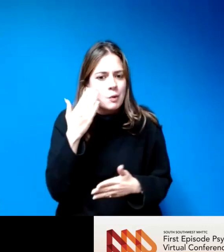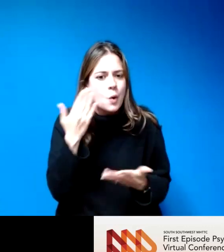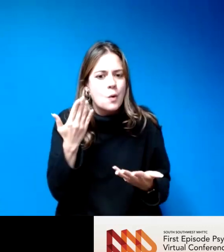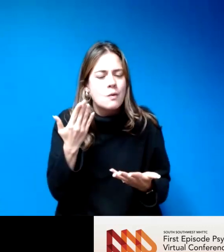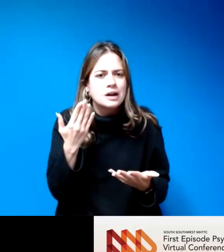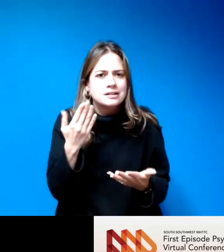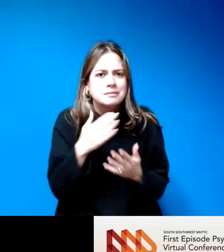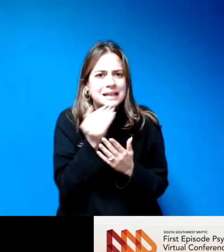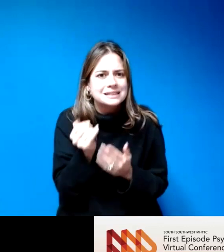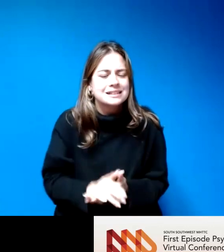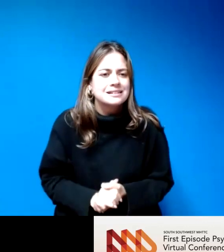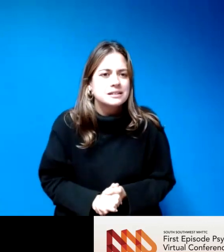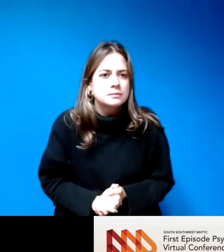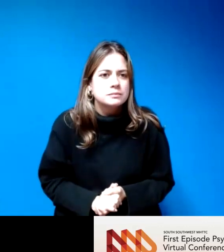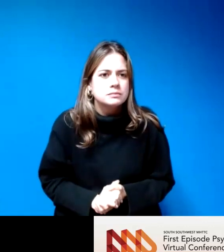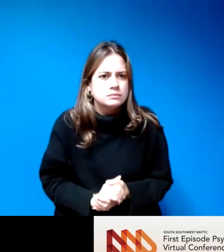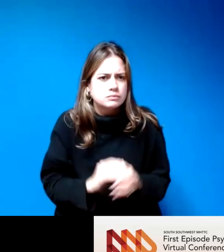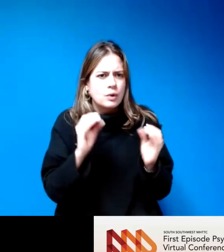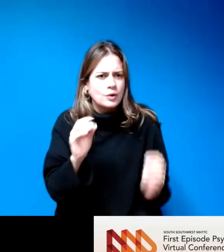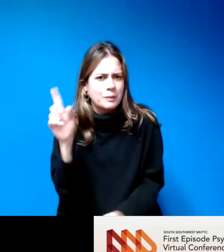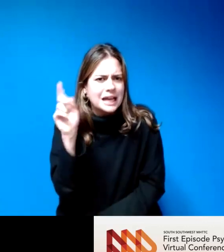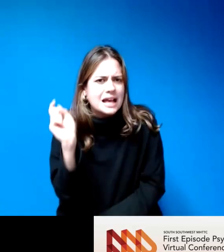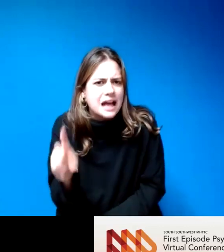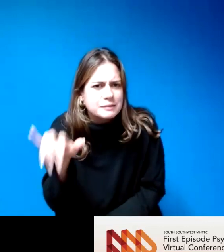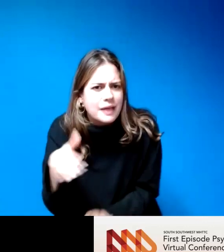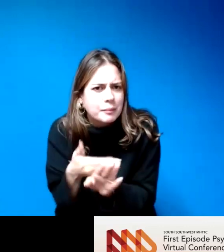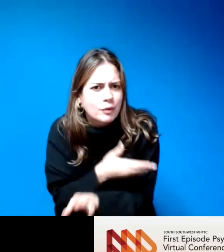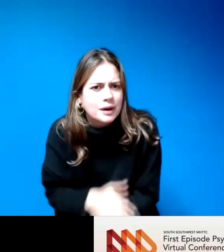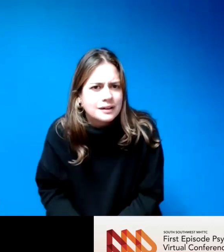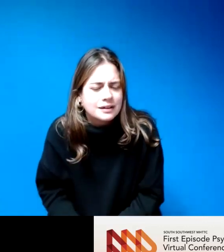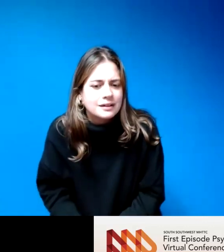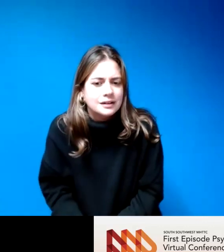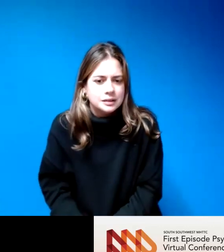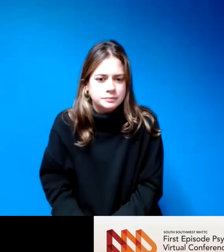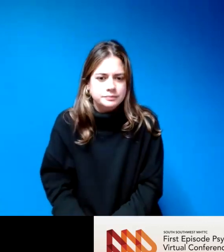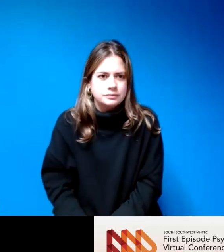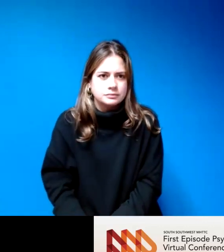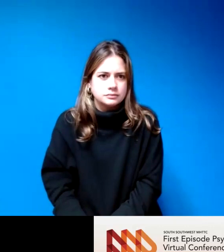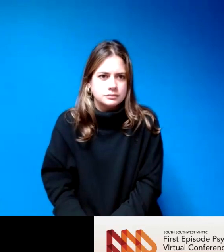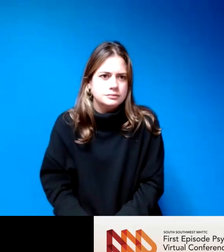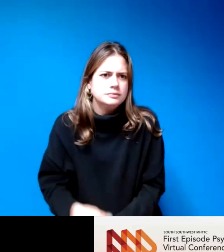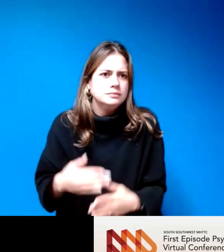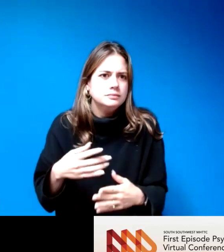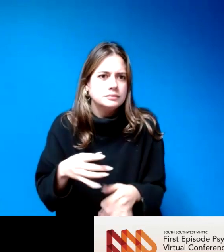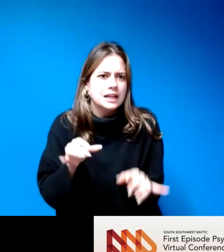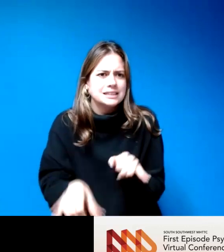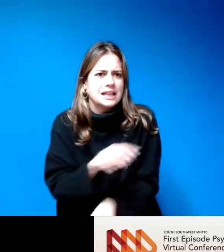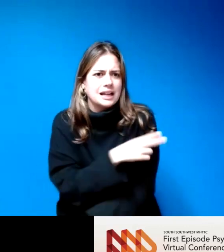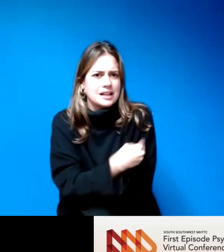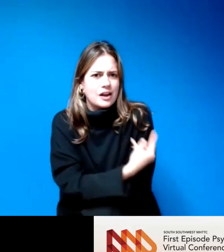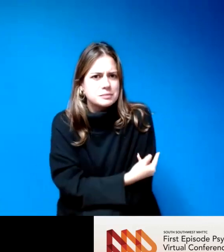parents who tell me, nobody has asked me. My kid has been in the hospital for 7 days and nobody has